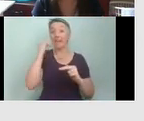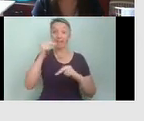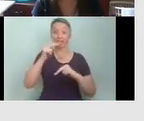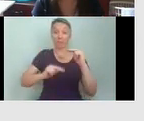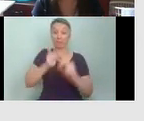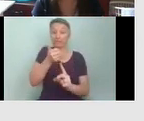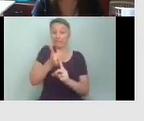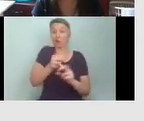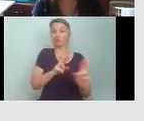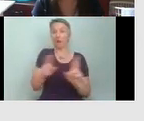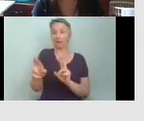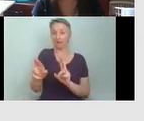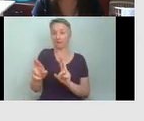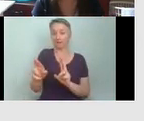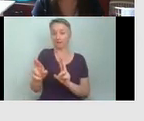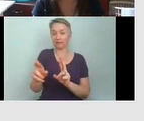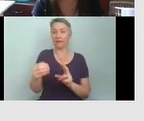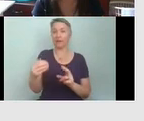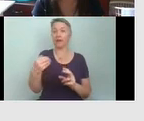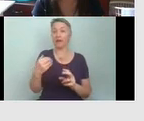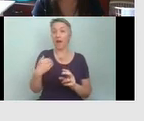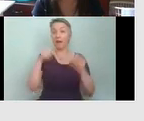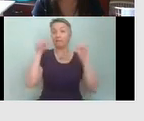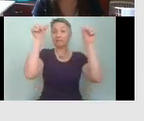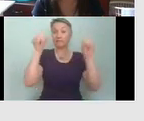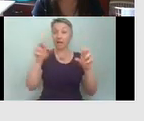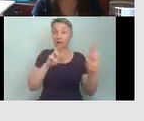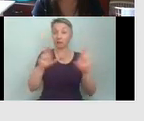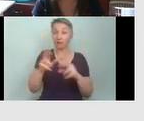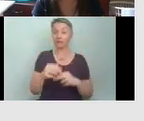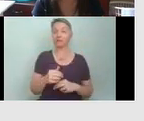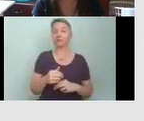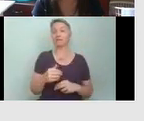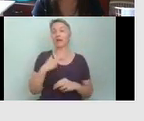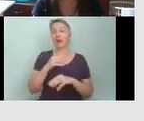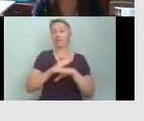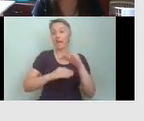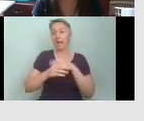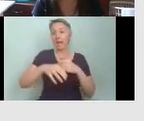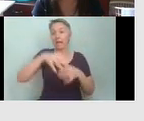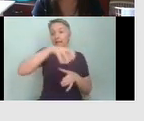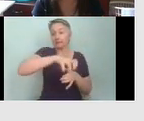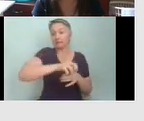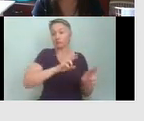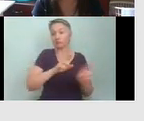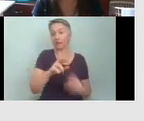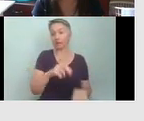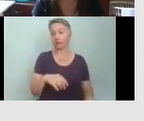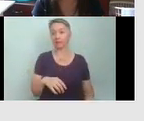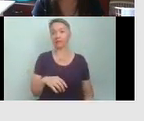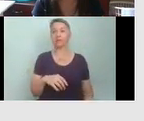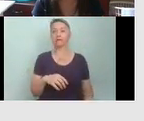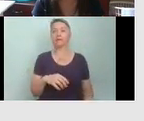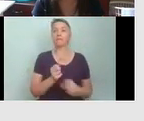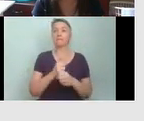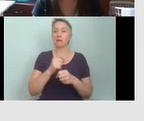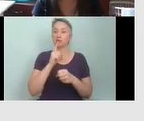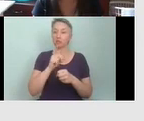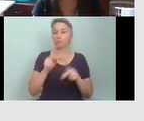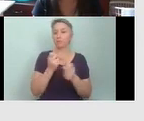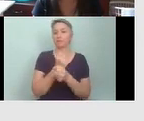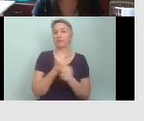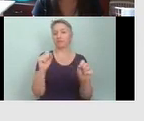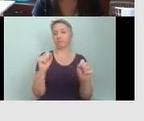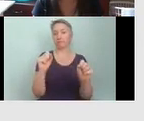With all the signage that Holly talked about, making sure that we can keep people safe. So